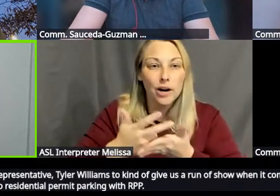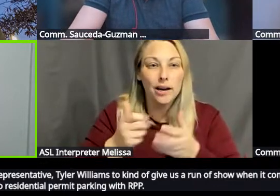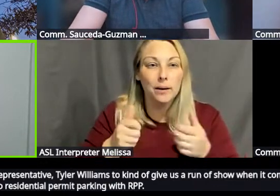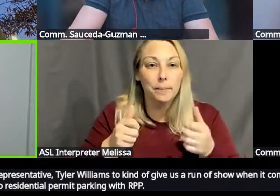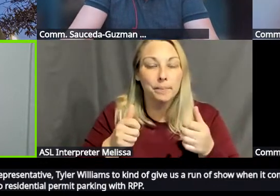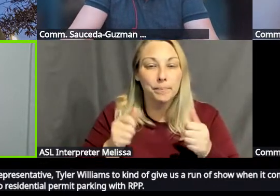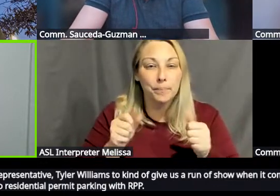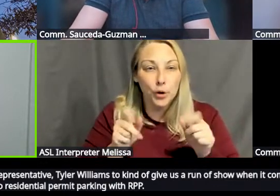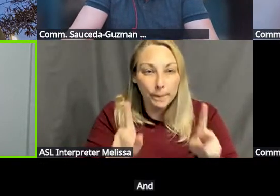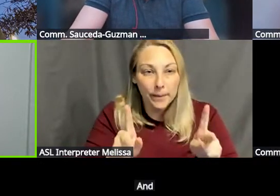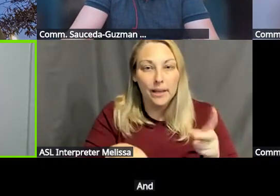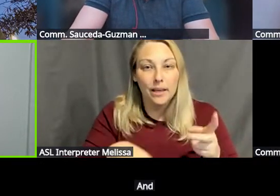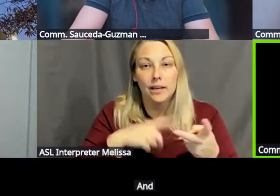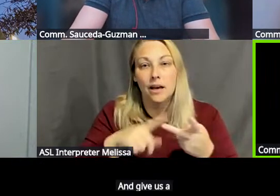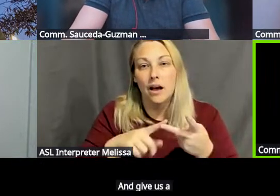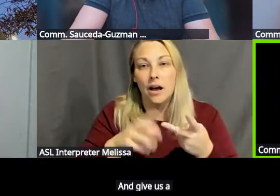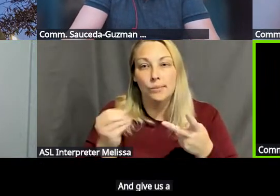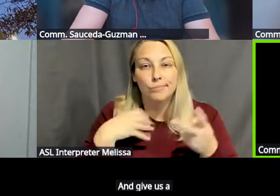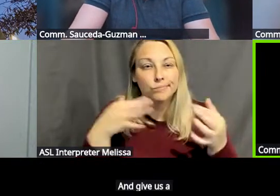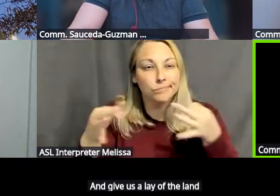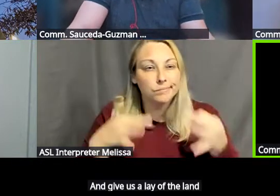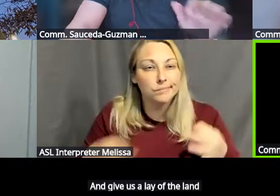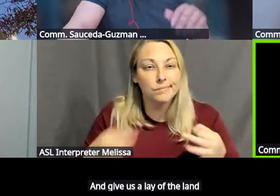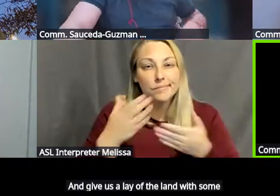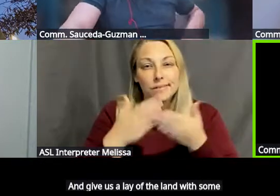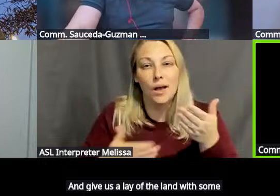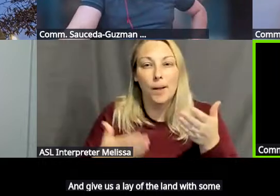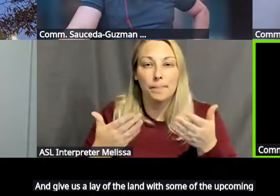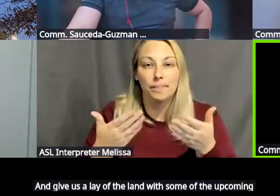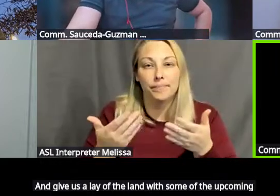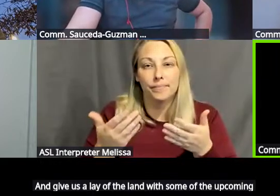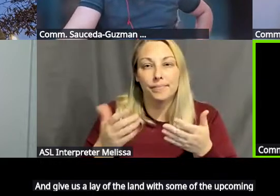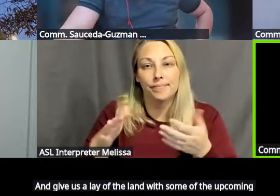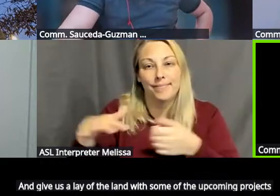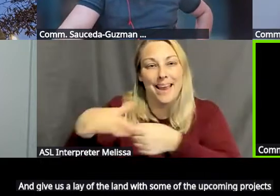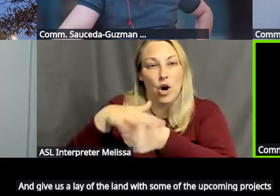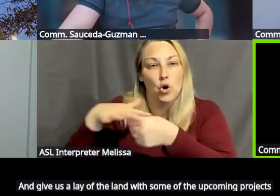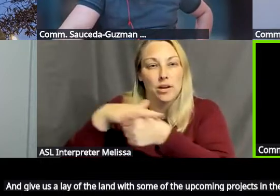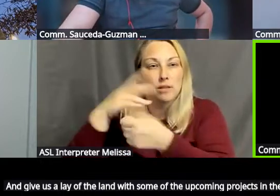us a lay of the land with some of the upcoming projects in the area.